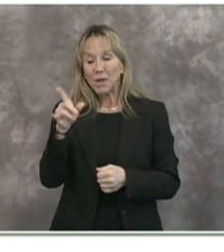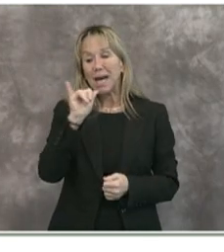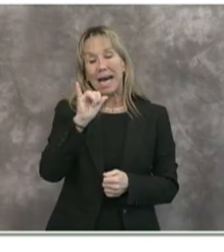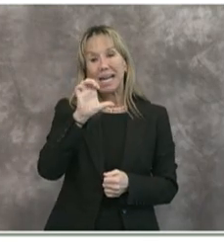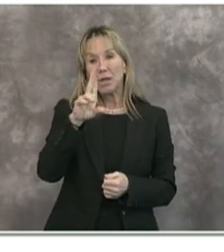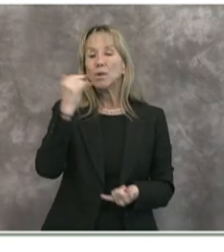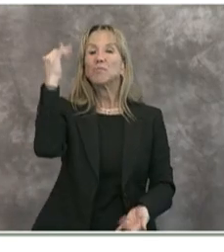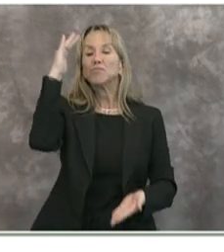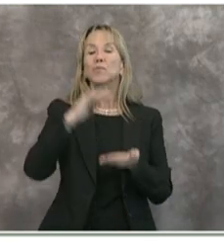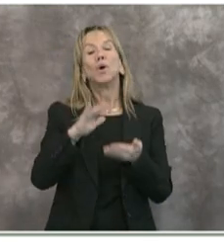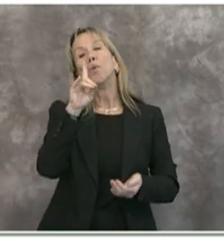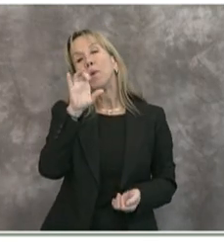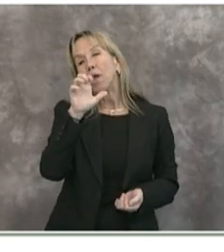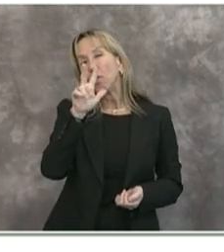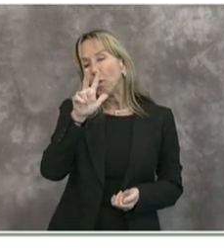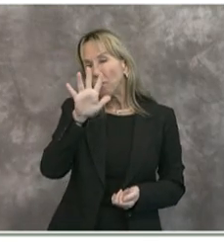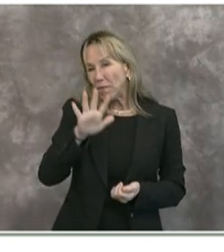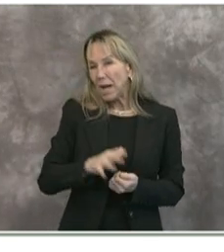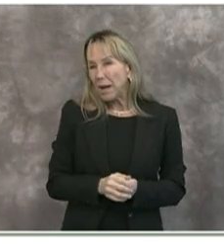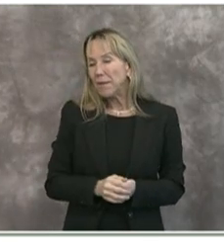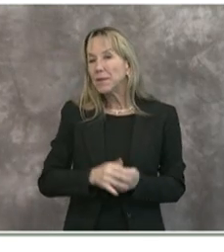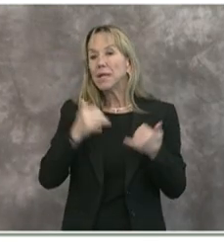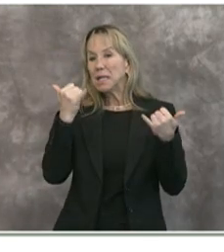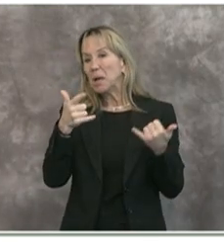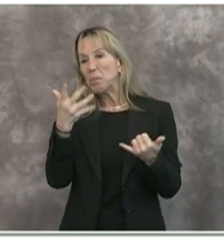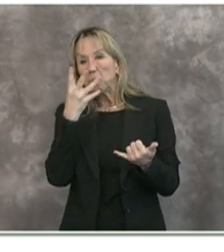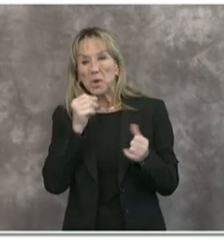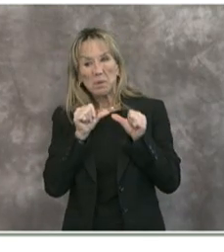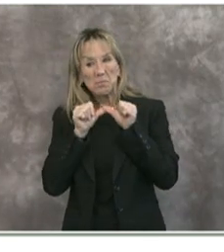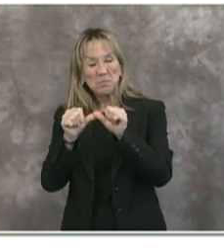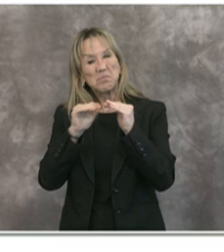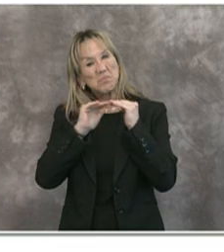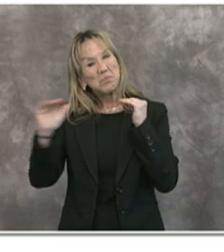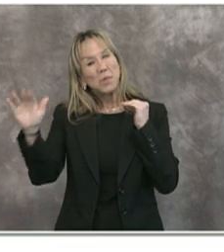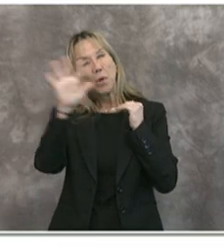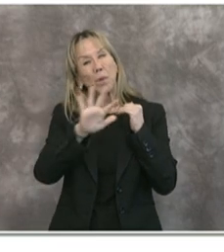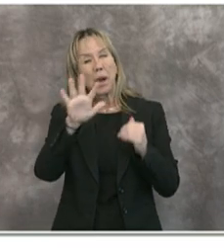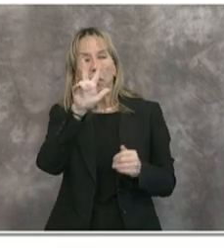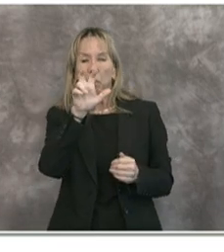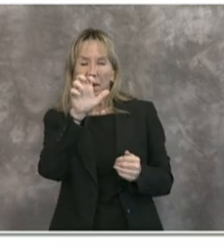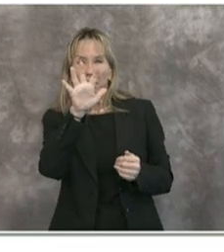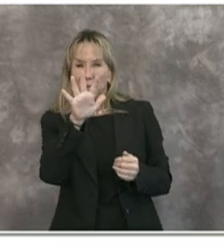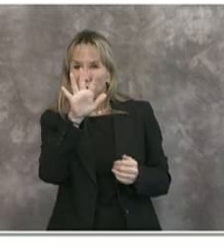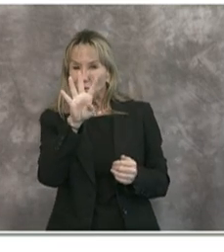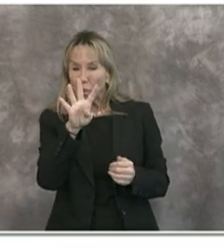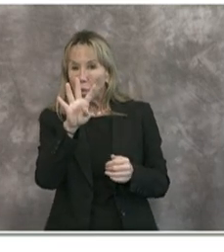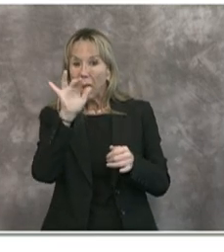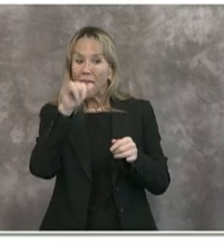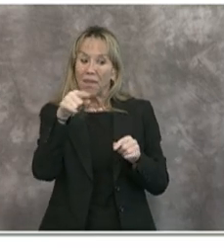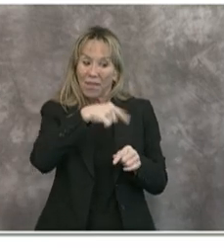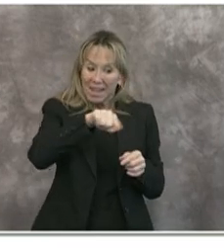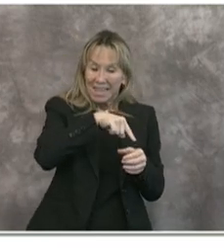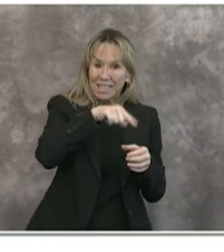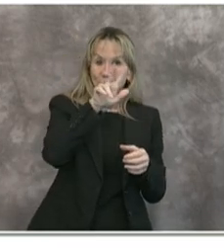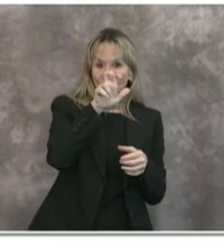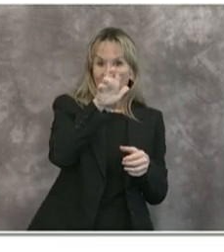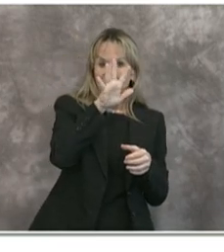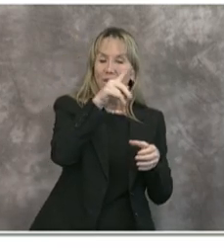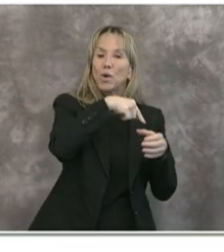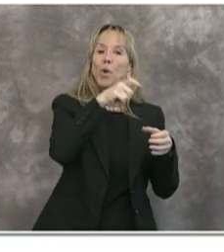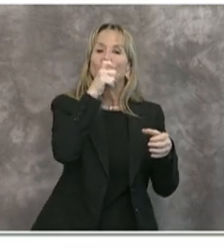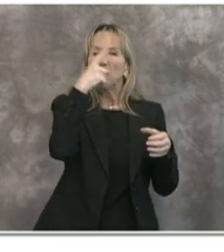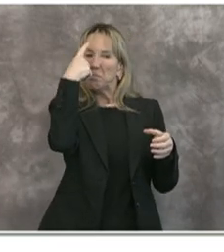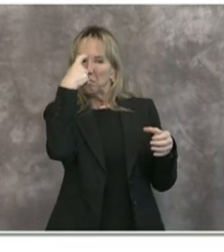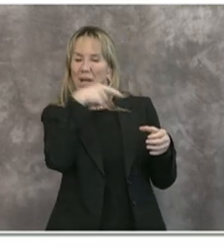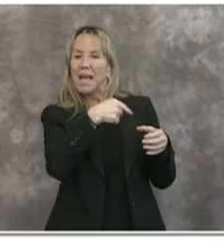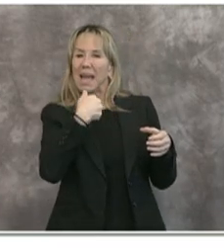135. Total hospitalizations holding pretty much steady at about 354. These are COVID suspected and related,